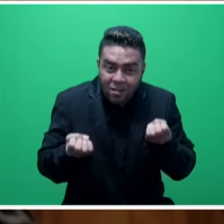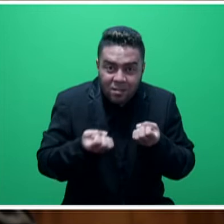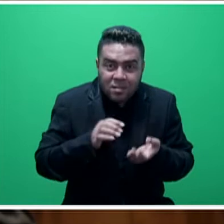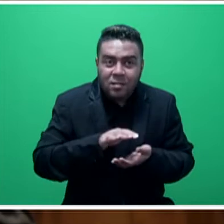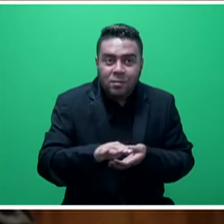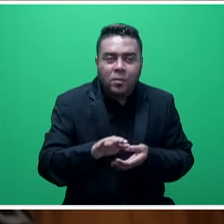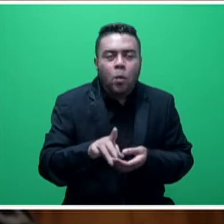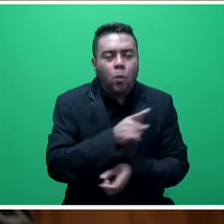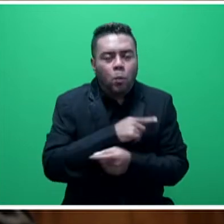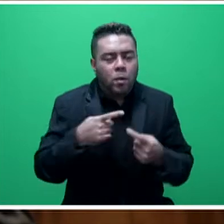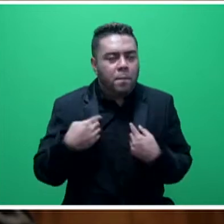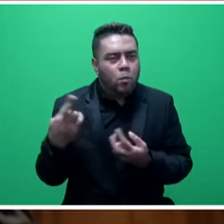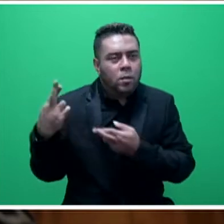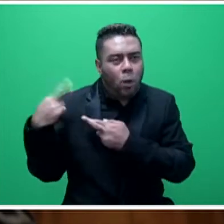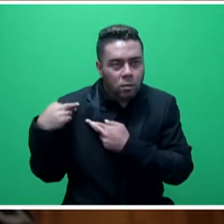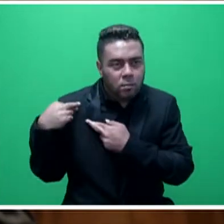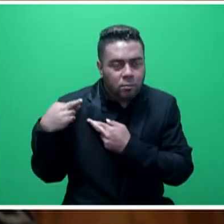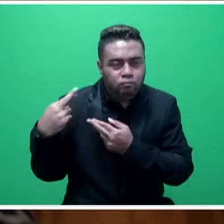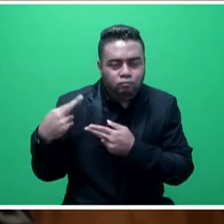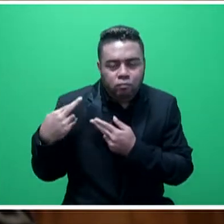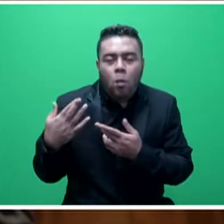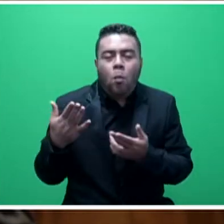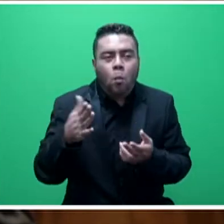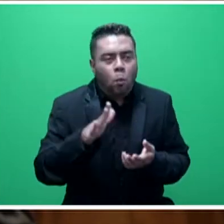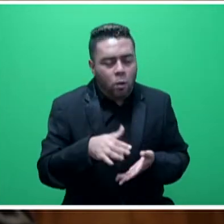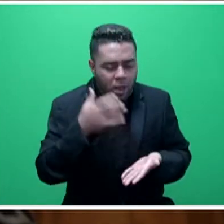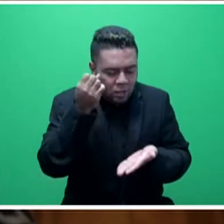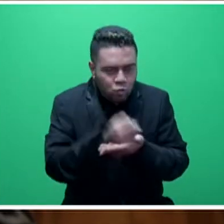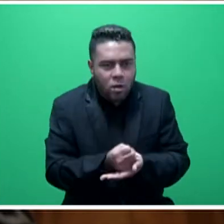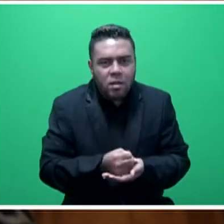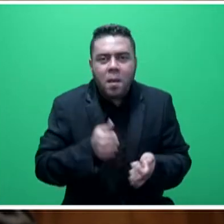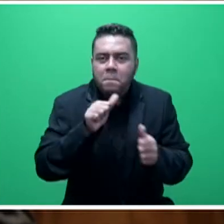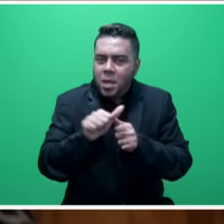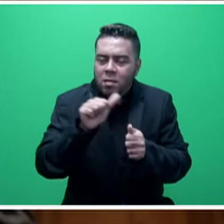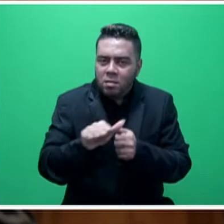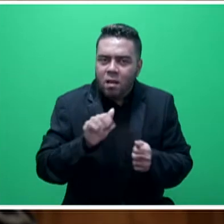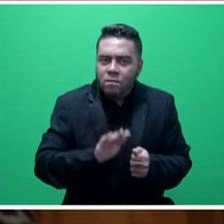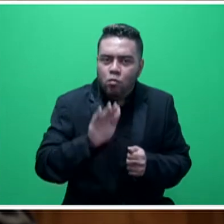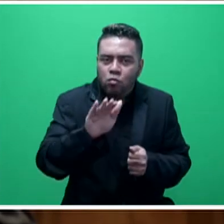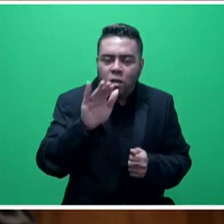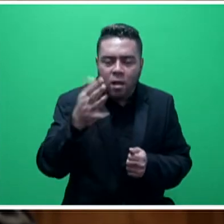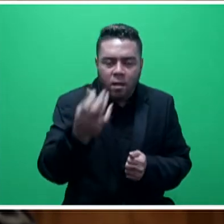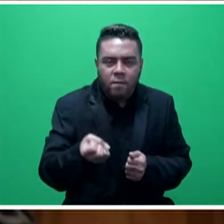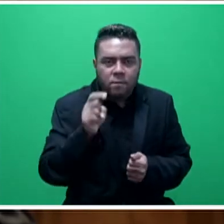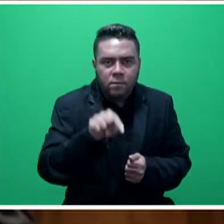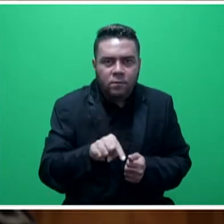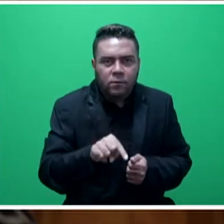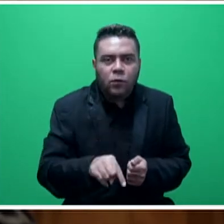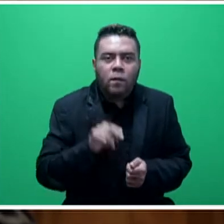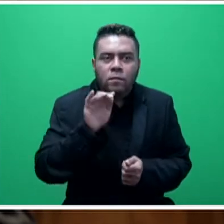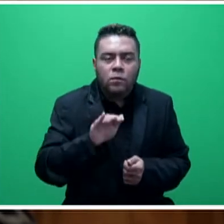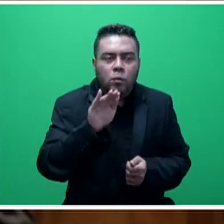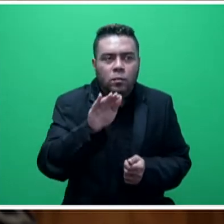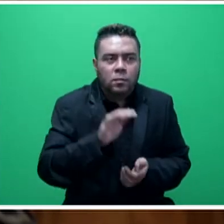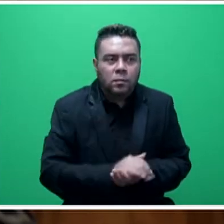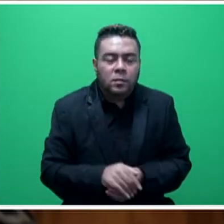are being responsible and ensuring that a better future is in store for our future generations of Fijian. Mr. Speaker said,